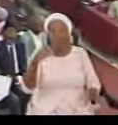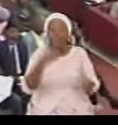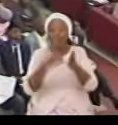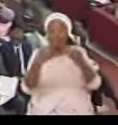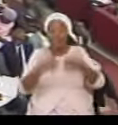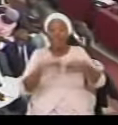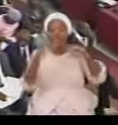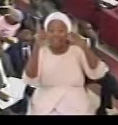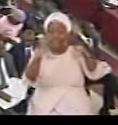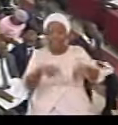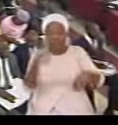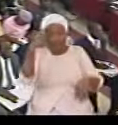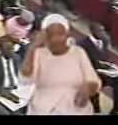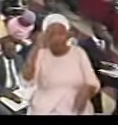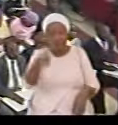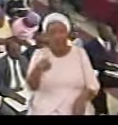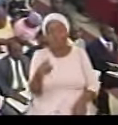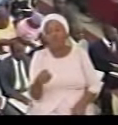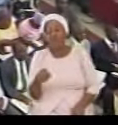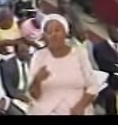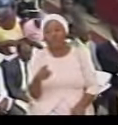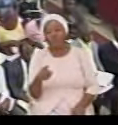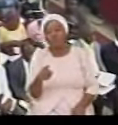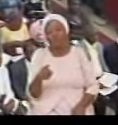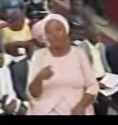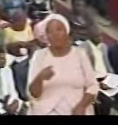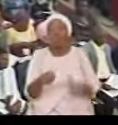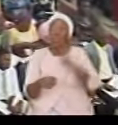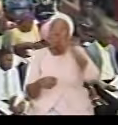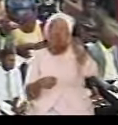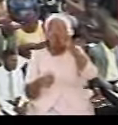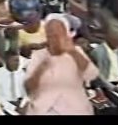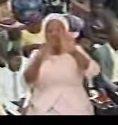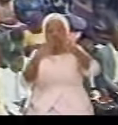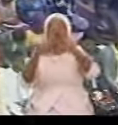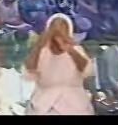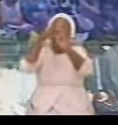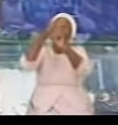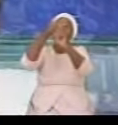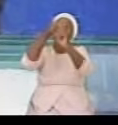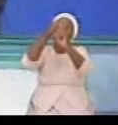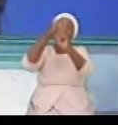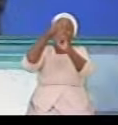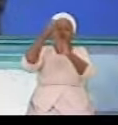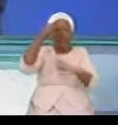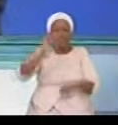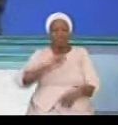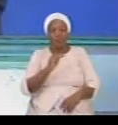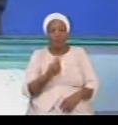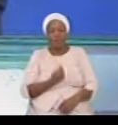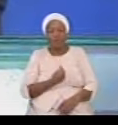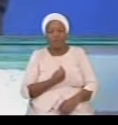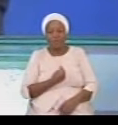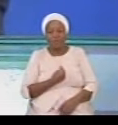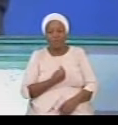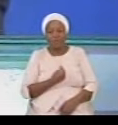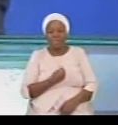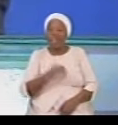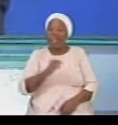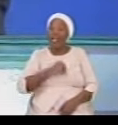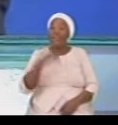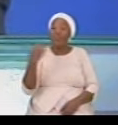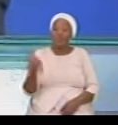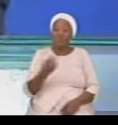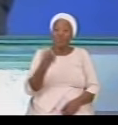it has come for you. He gave himself for us. I always remember